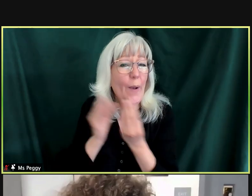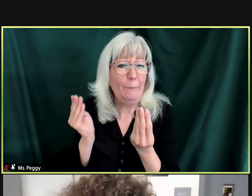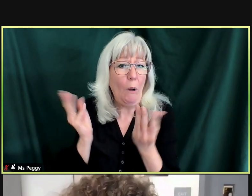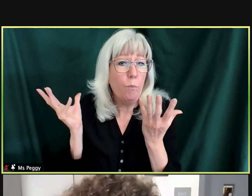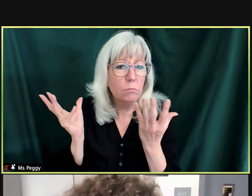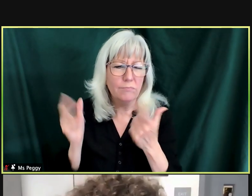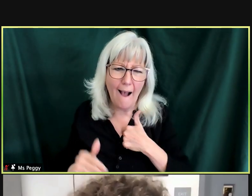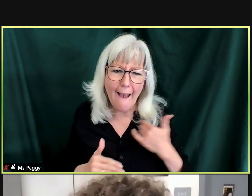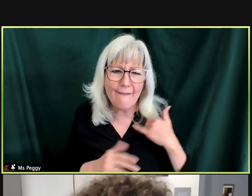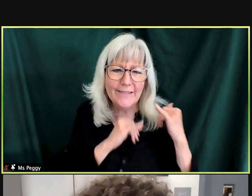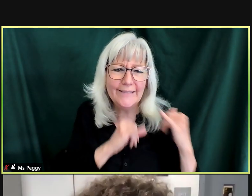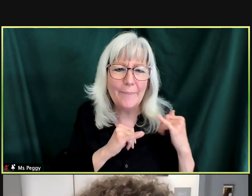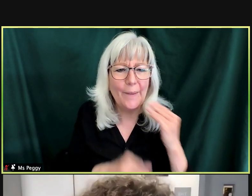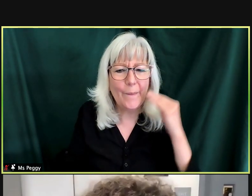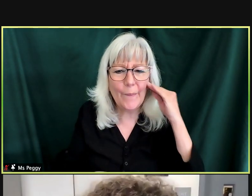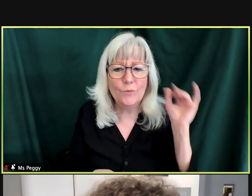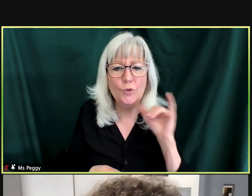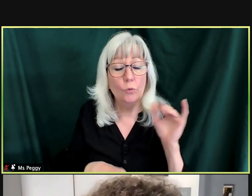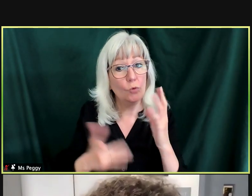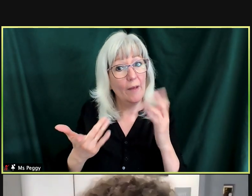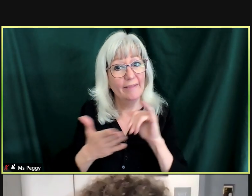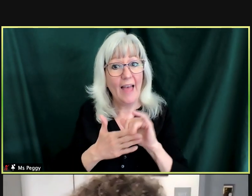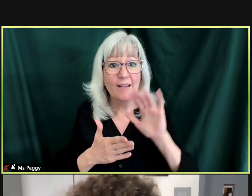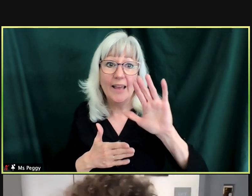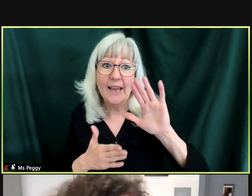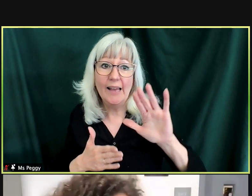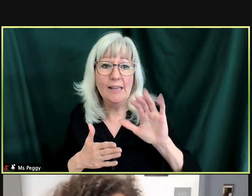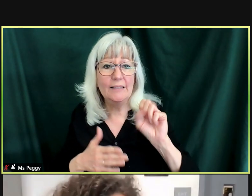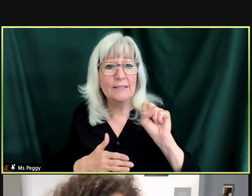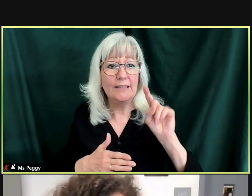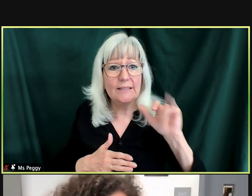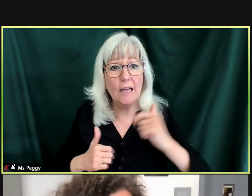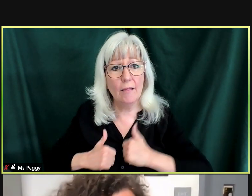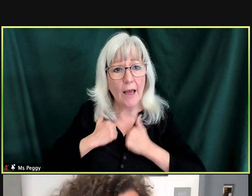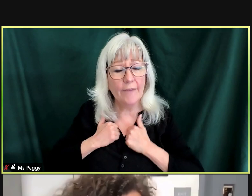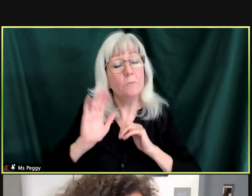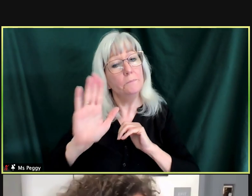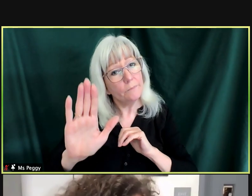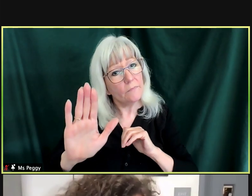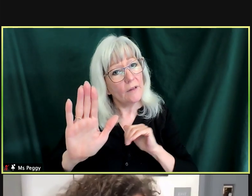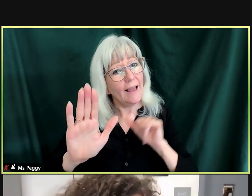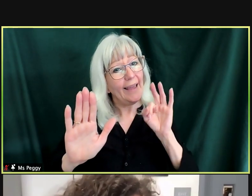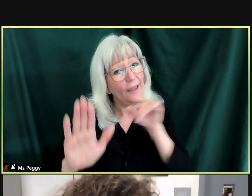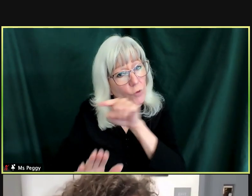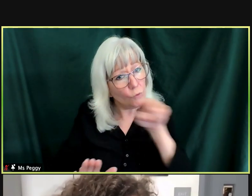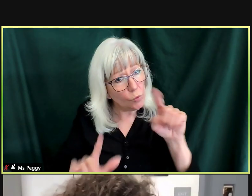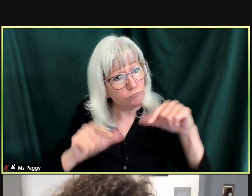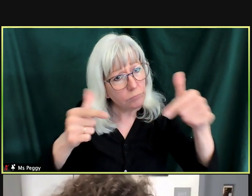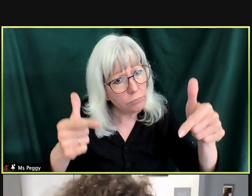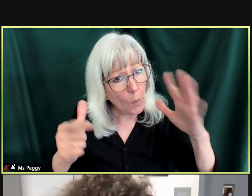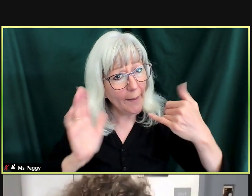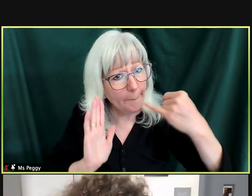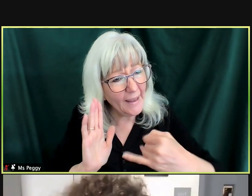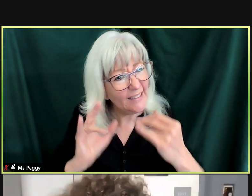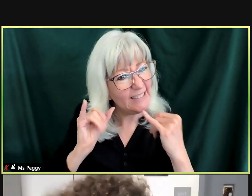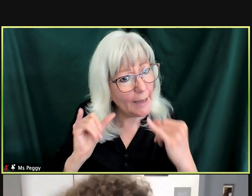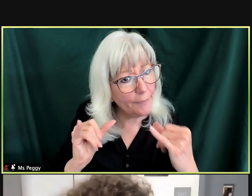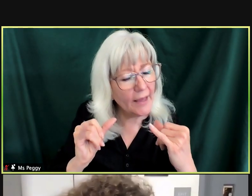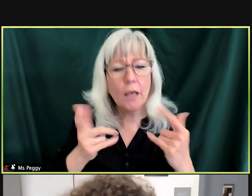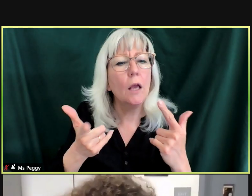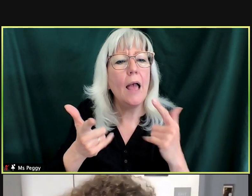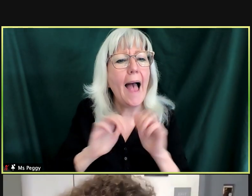Okay, so here's his still life. If we were going to update this, what would be on your desk right now? What do you